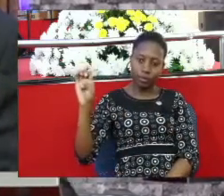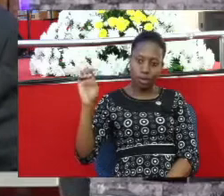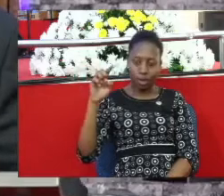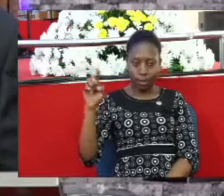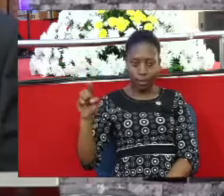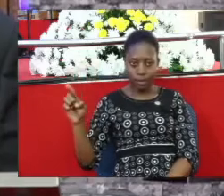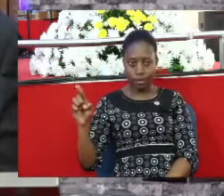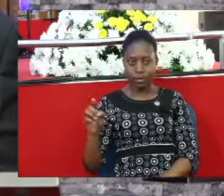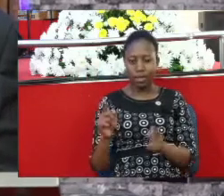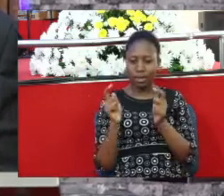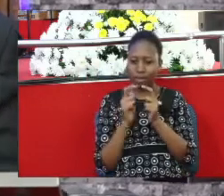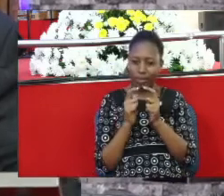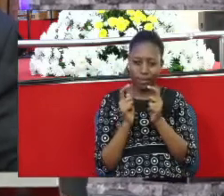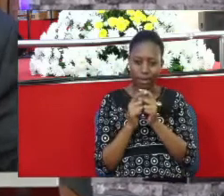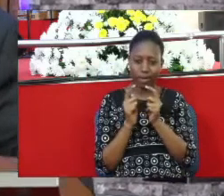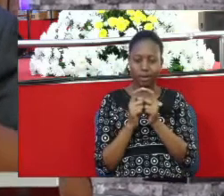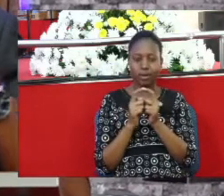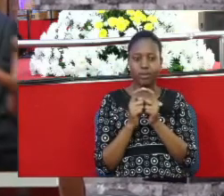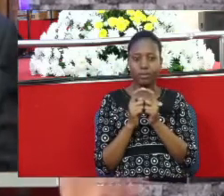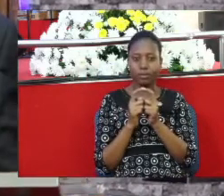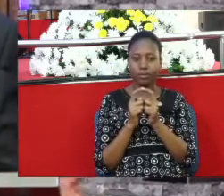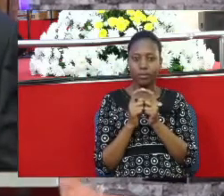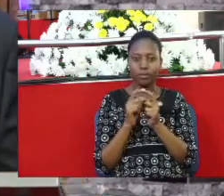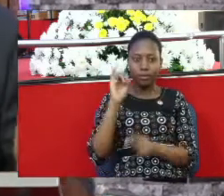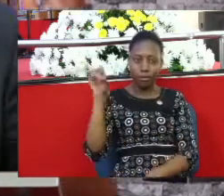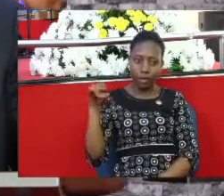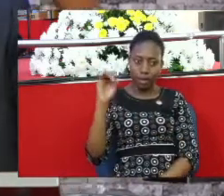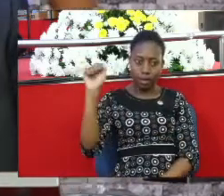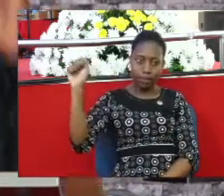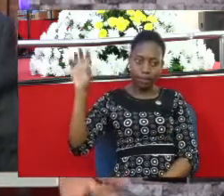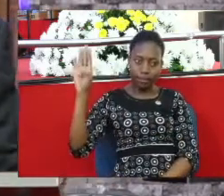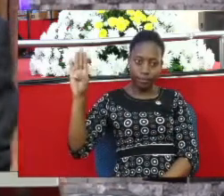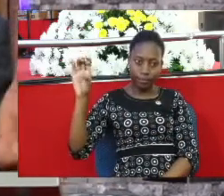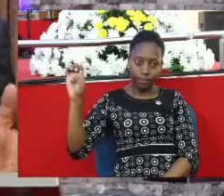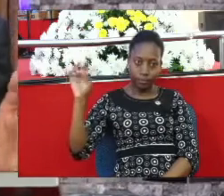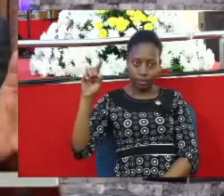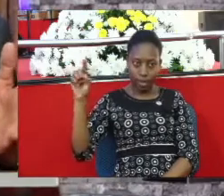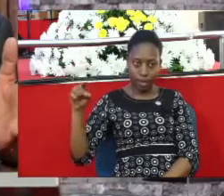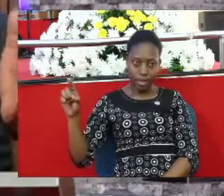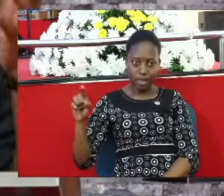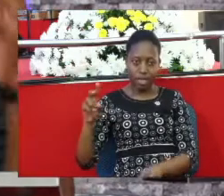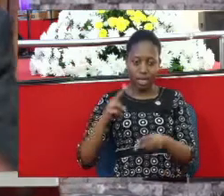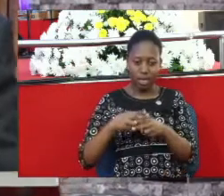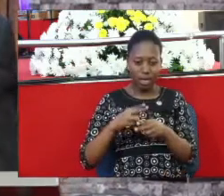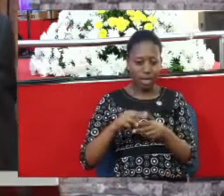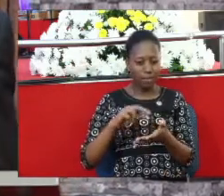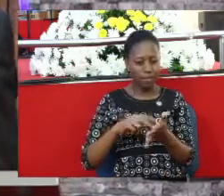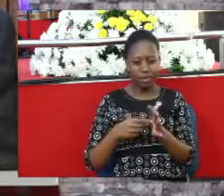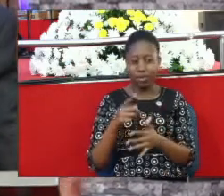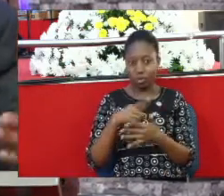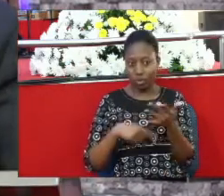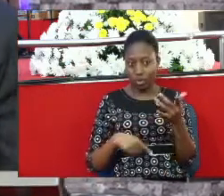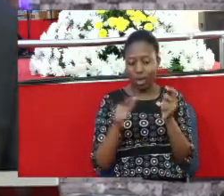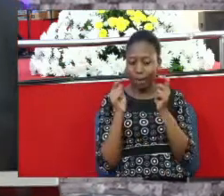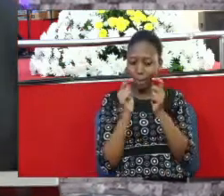He is in pain. He has painful circumstances. Even his name is pain. There are